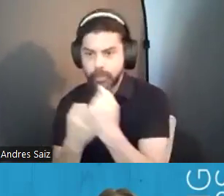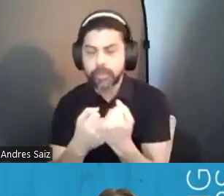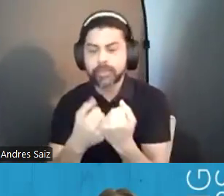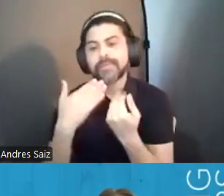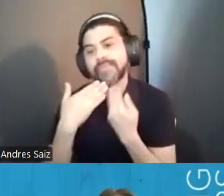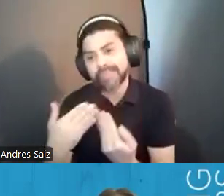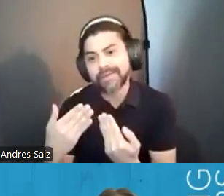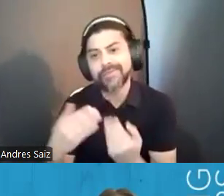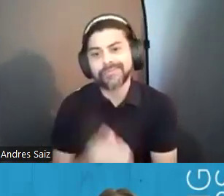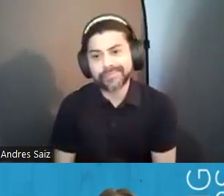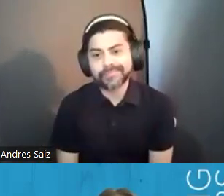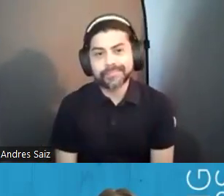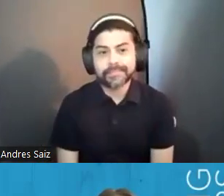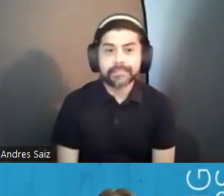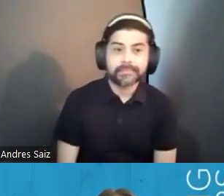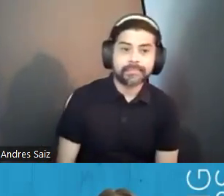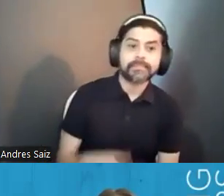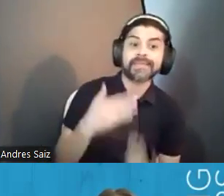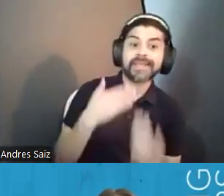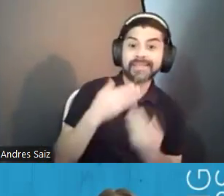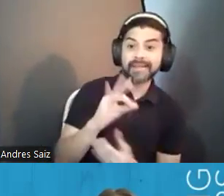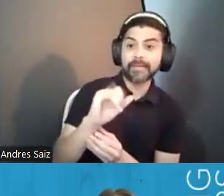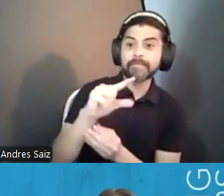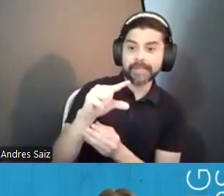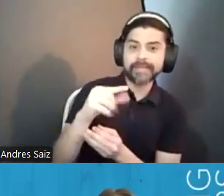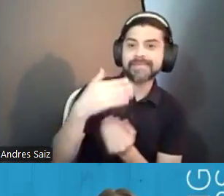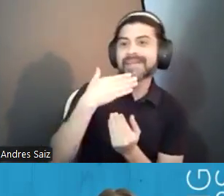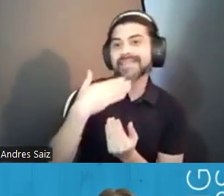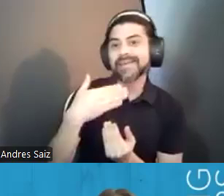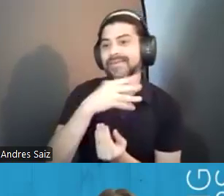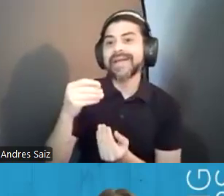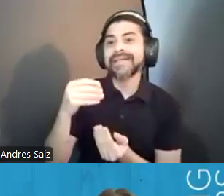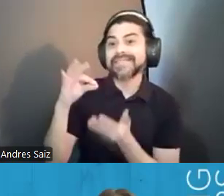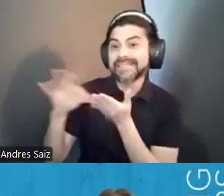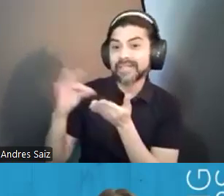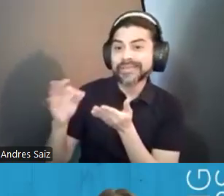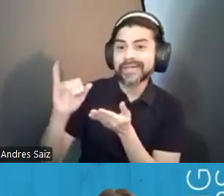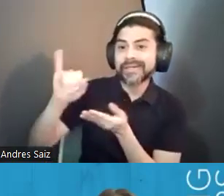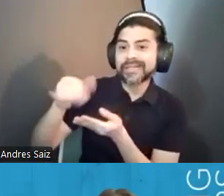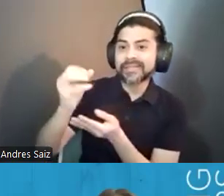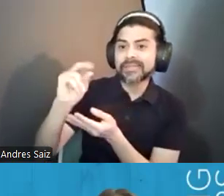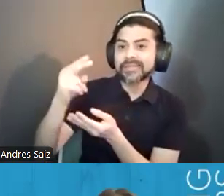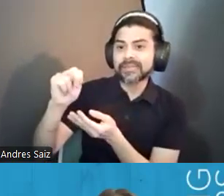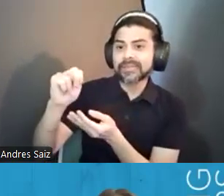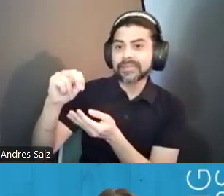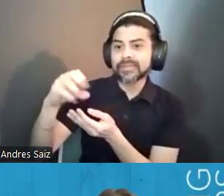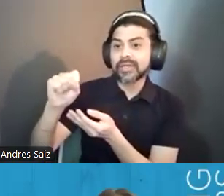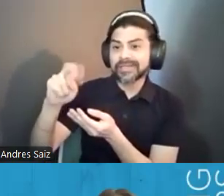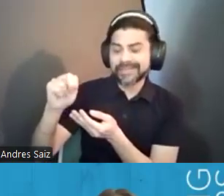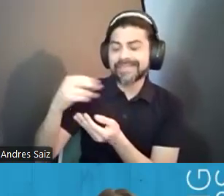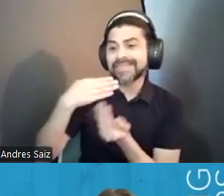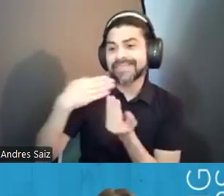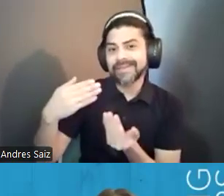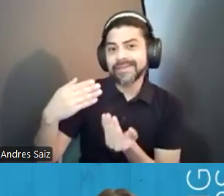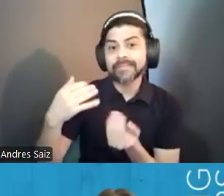Thank you, Fig. Thank you. And thank you, Secretary Johnson. And again, please, we're going to now open it up to just a